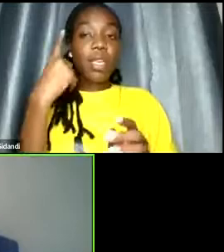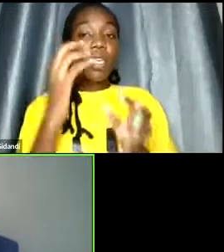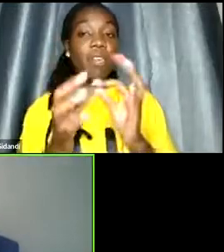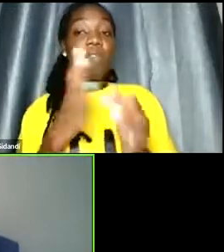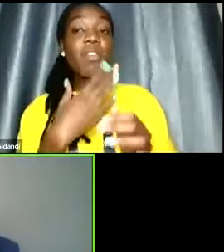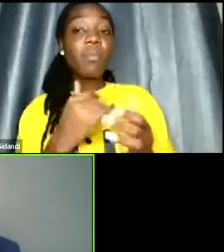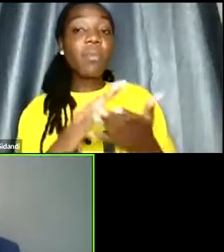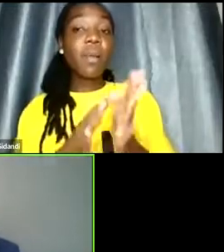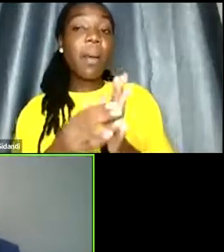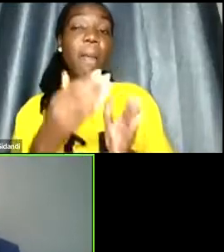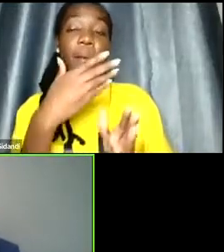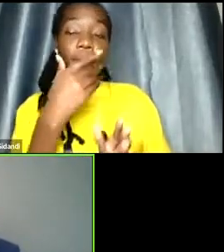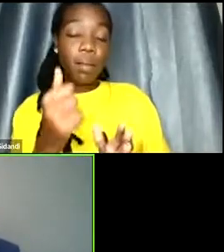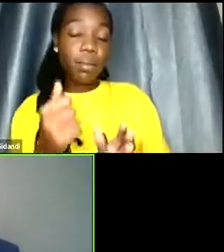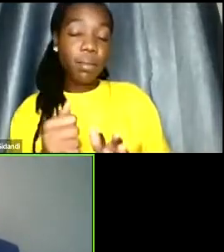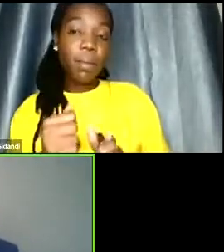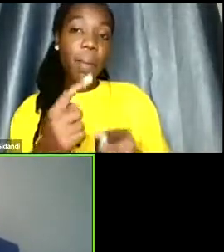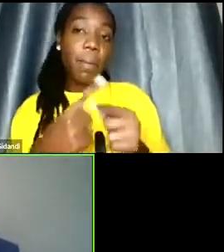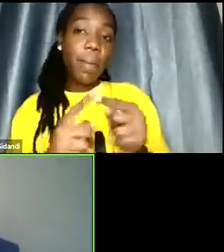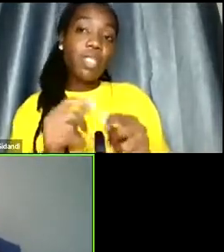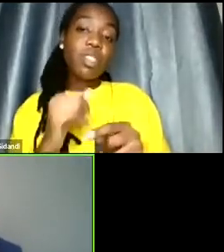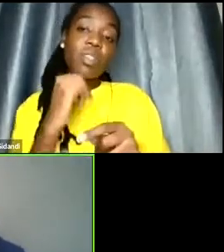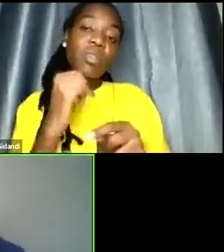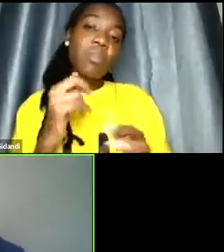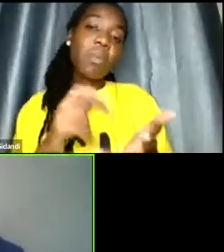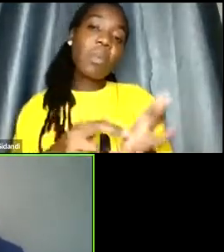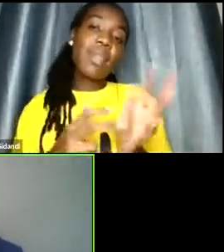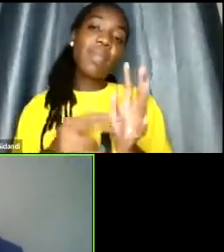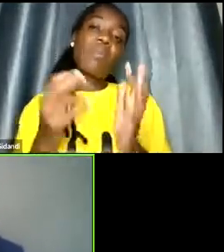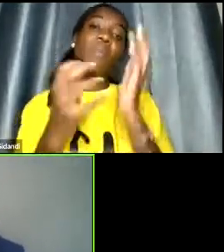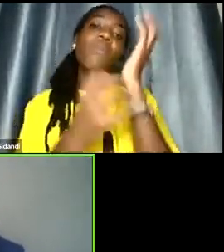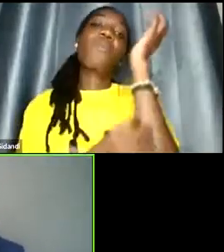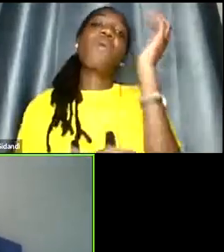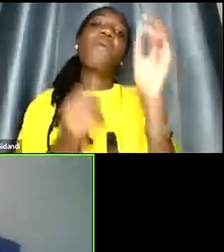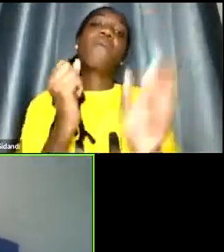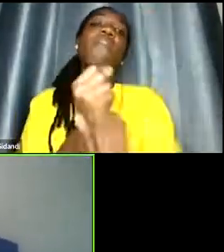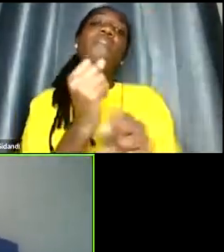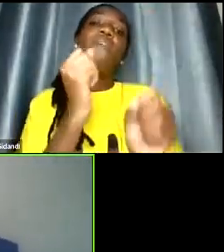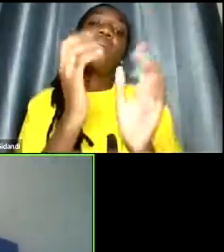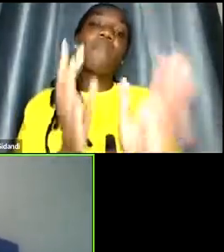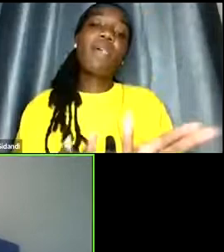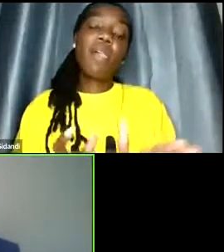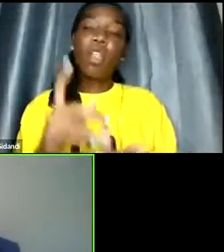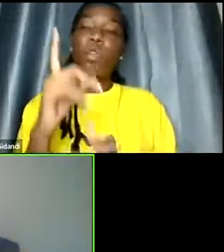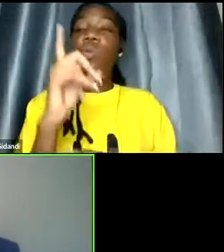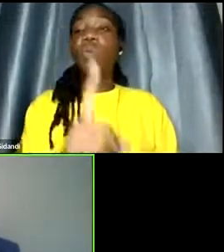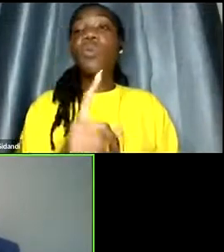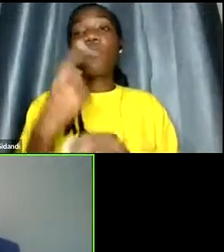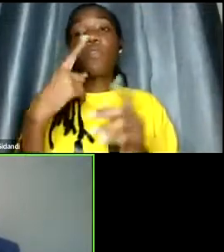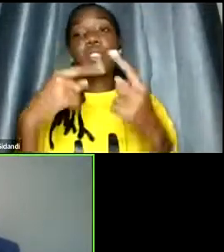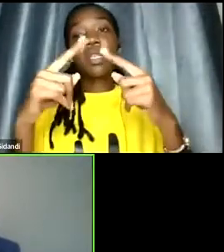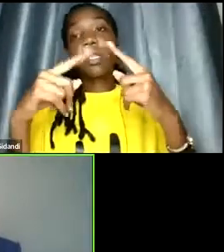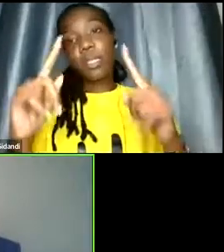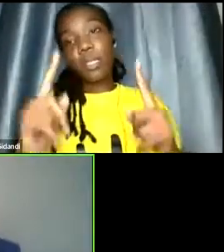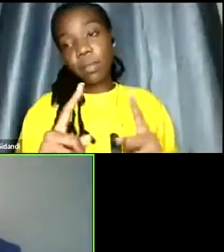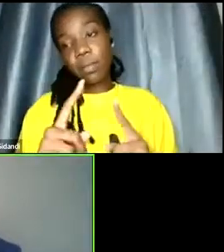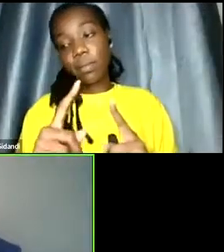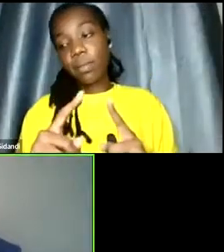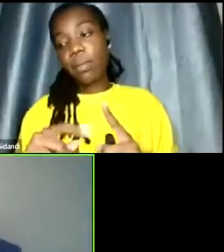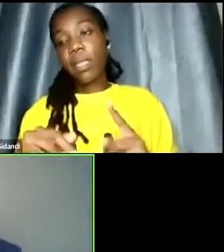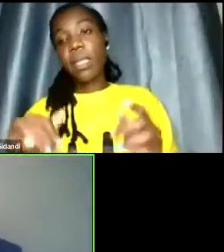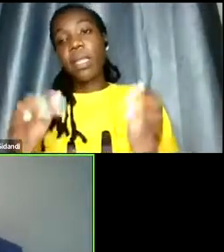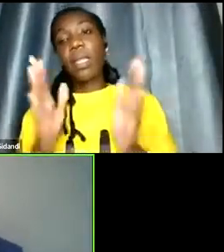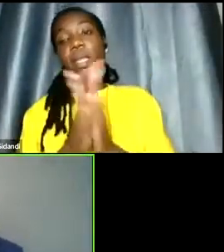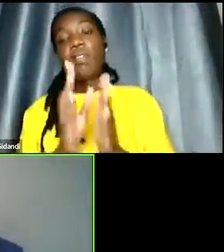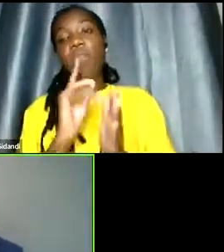would be best, but it doesn't always mean that a poor performer is low on potential for succession, and the reverse is also true. It doesn't necessarily